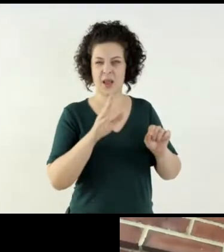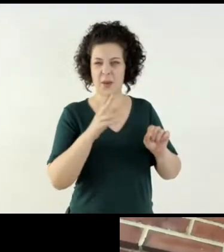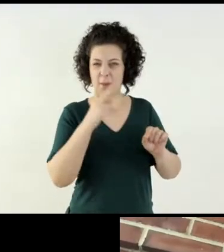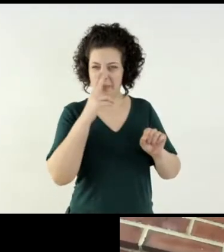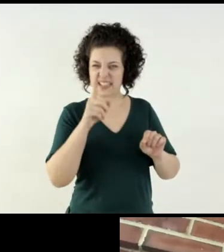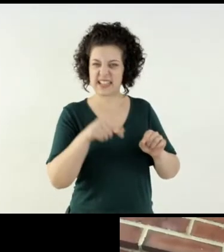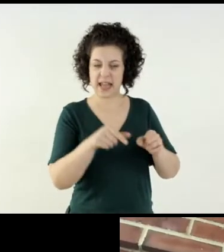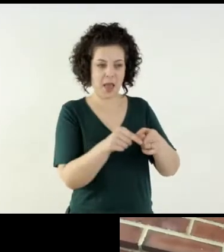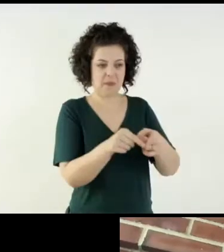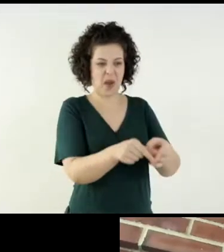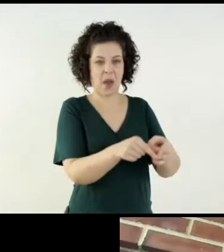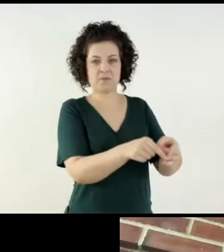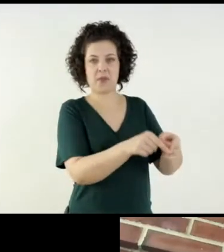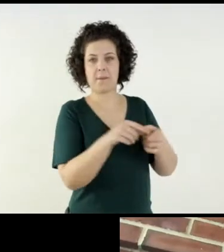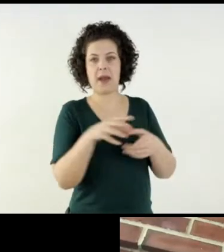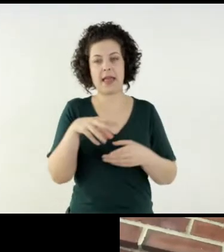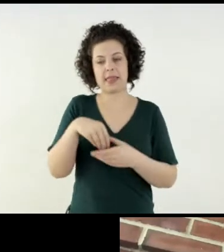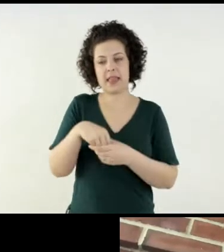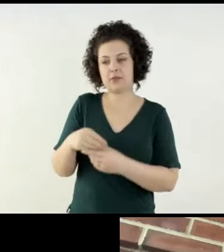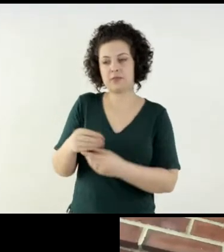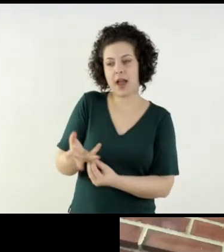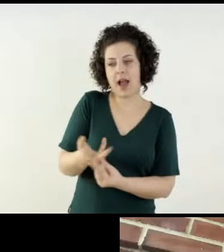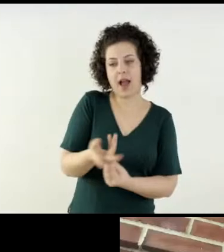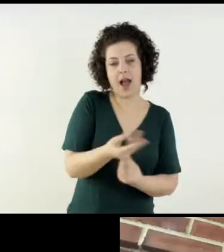underscores a more democratic